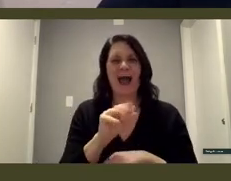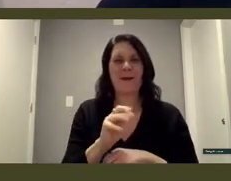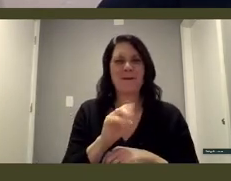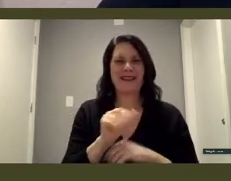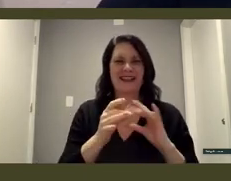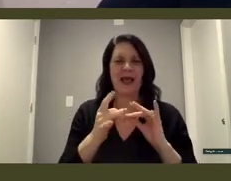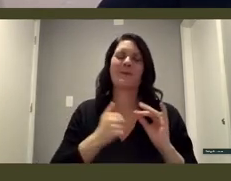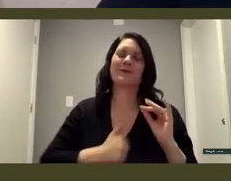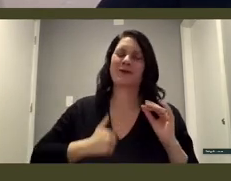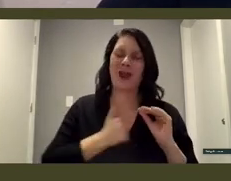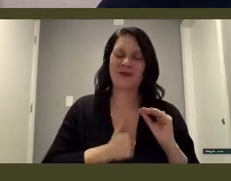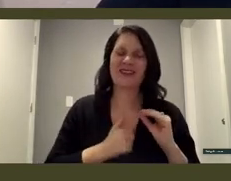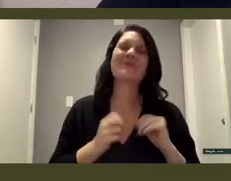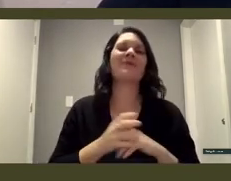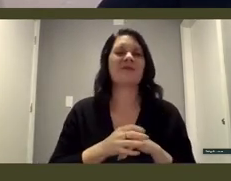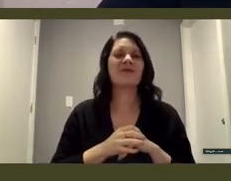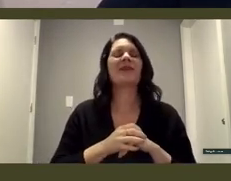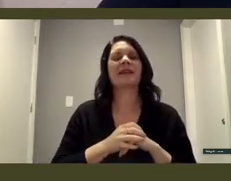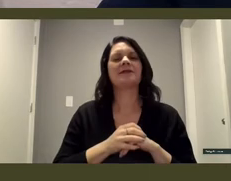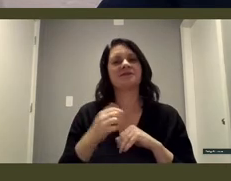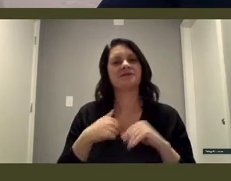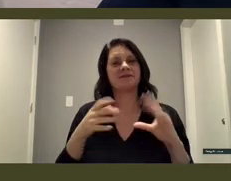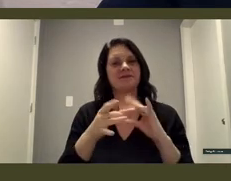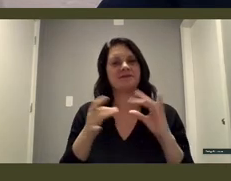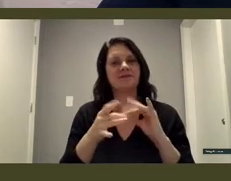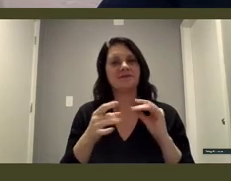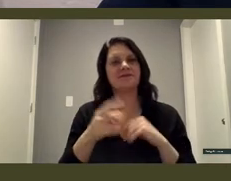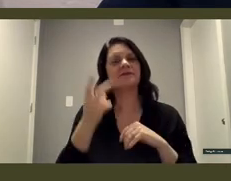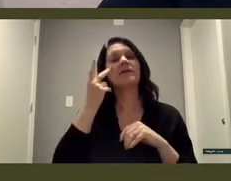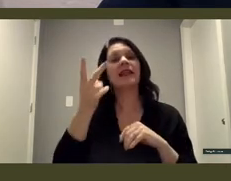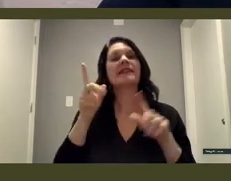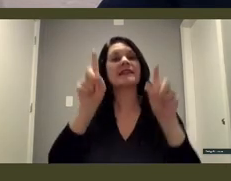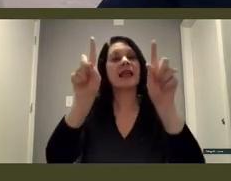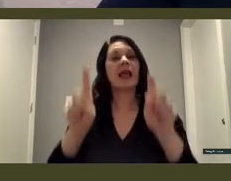that. So what I was saying is, can we have a look at our poll and see